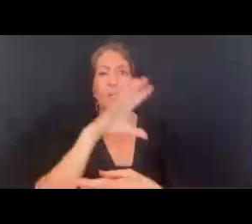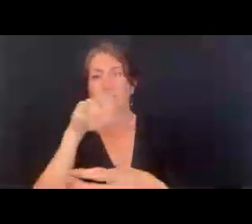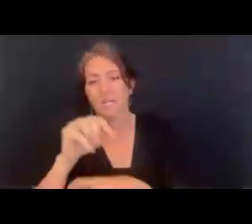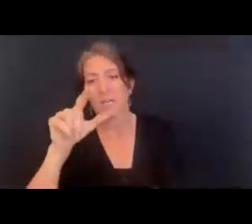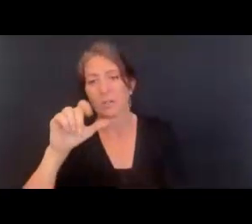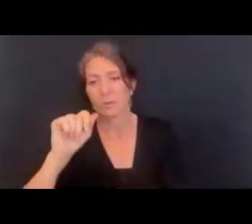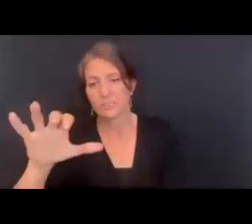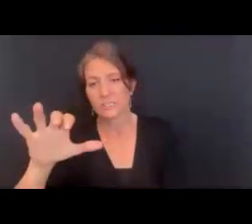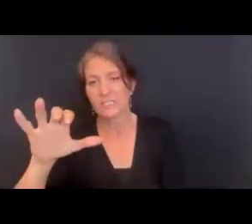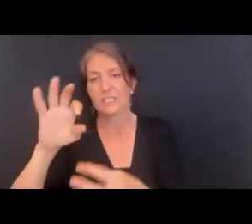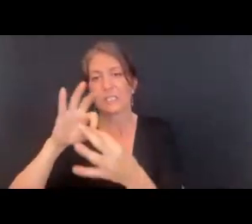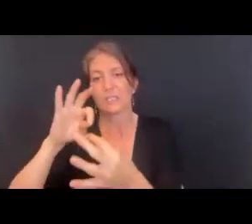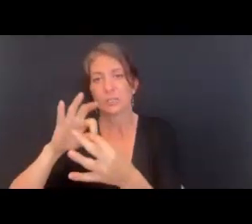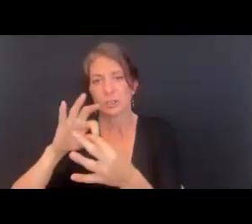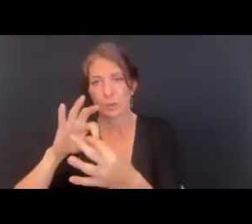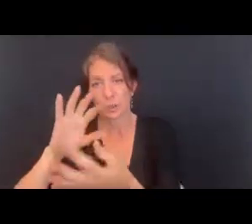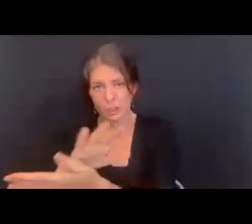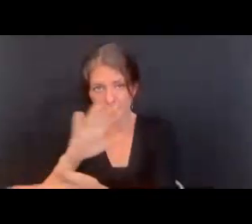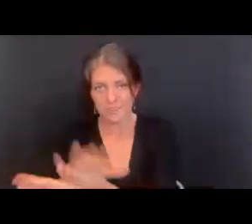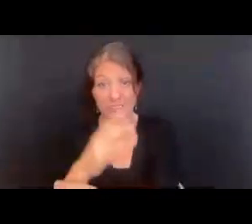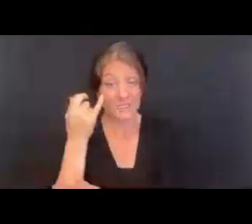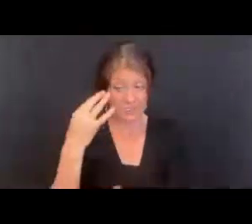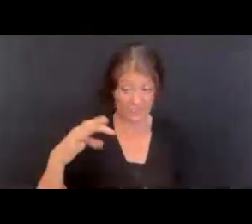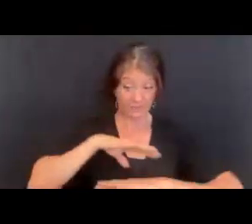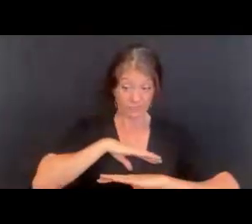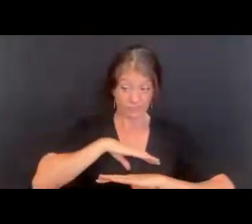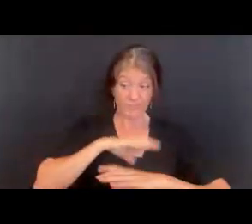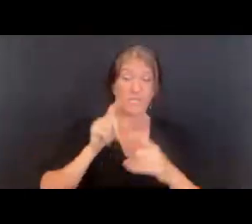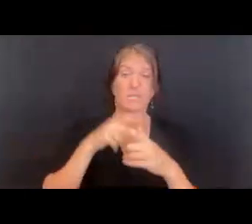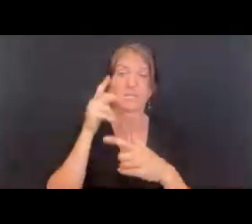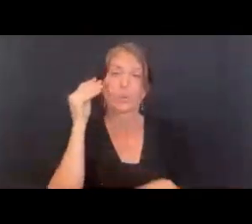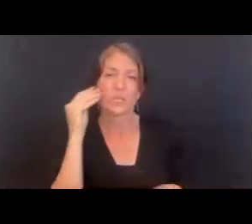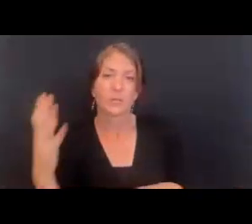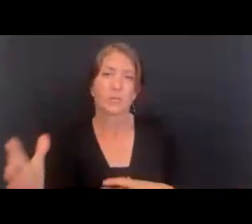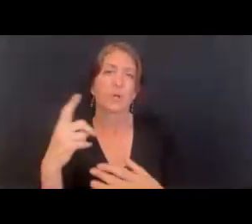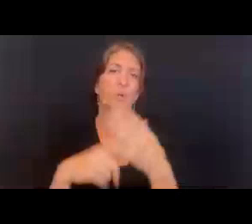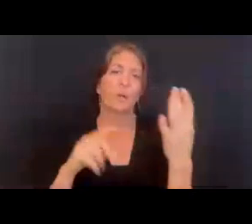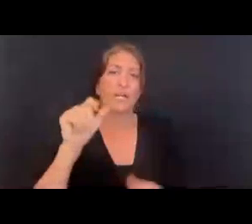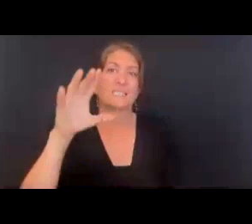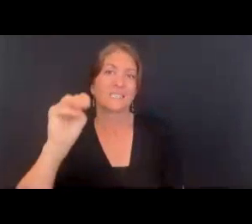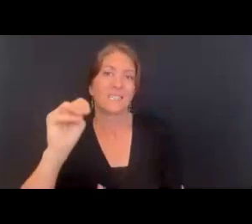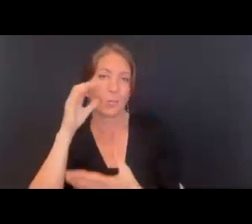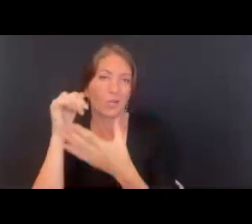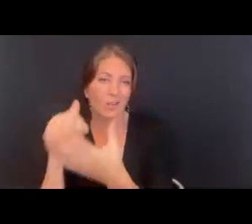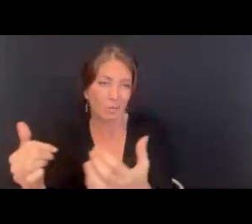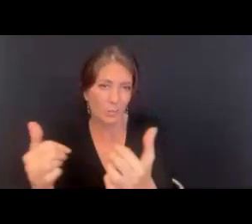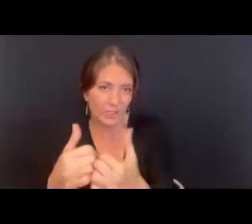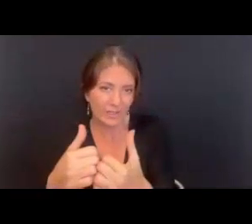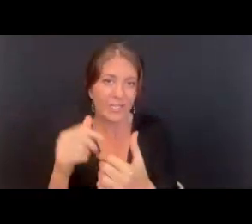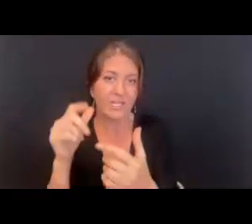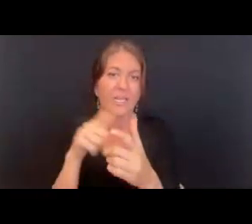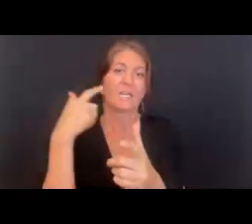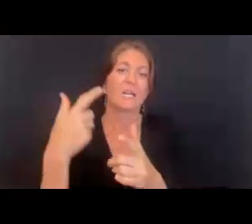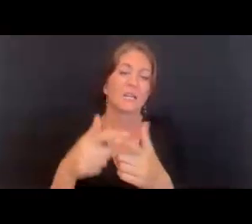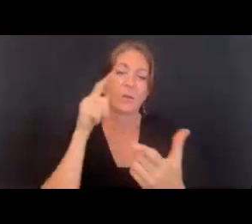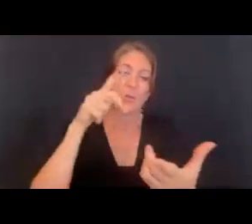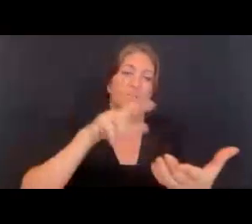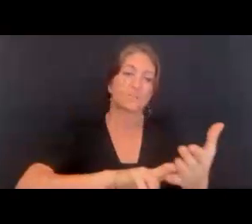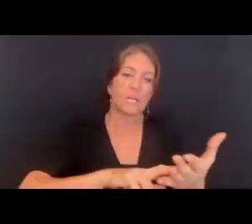that score, they would let them know what ACM can help them with. And then they would have them sign the referral